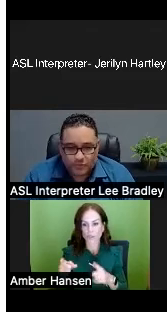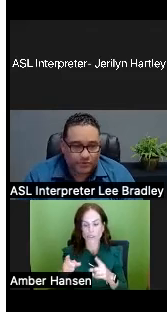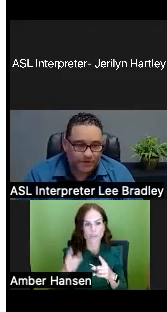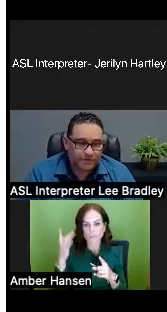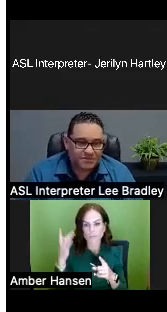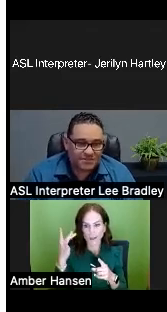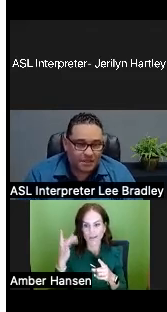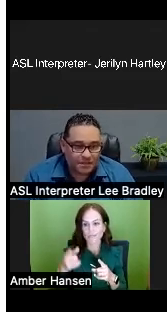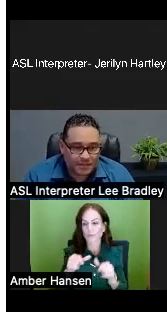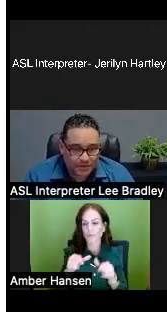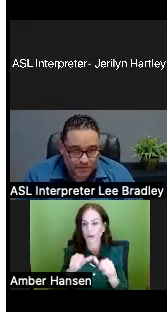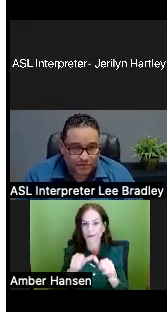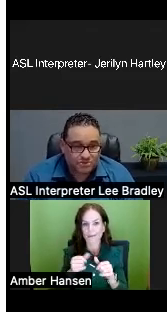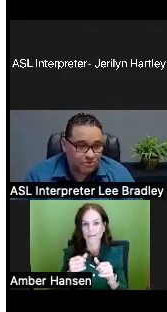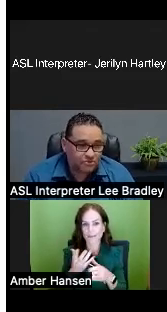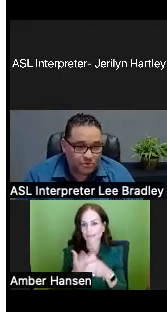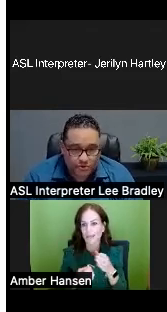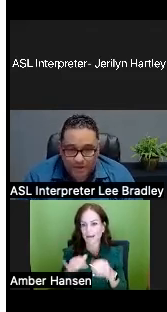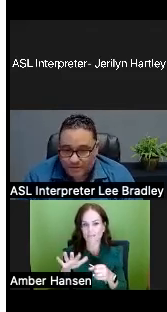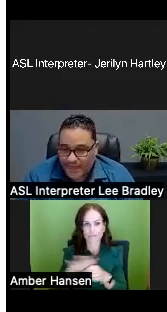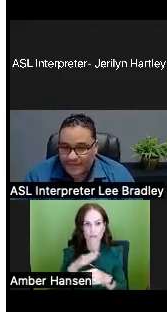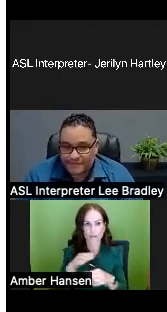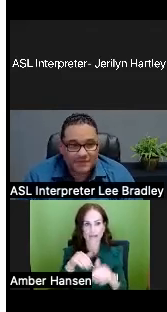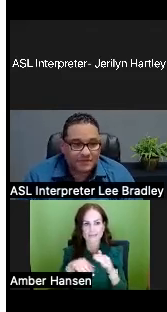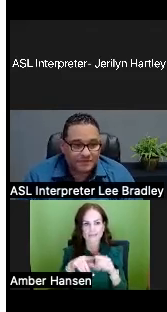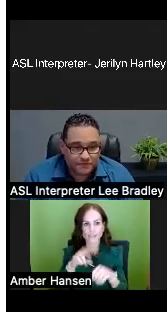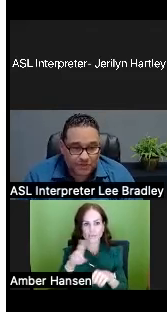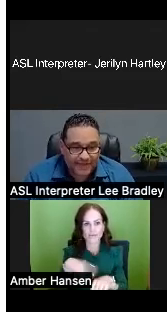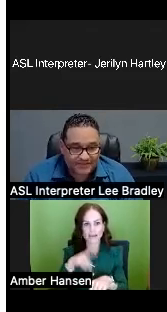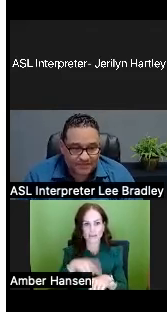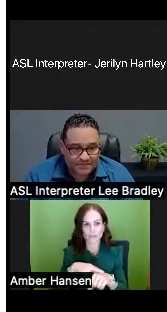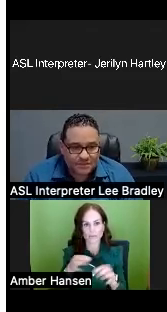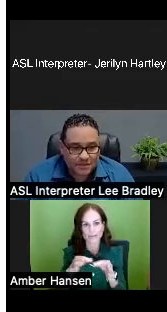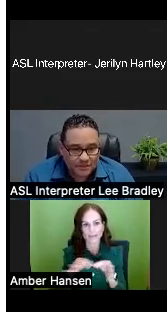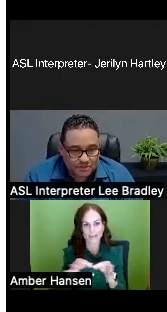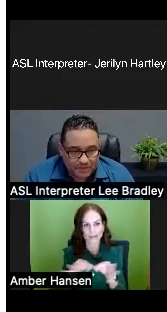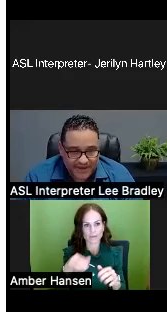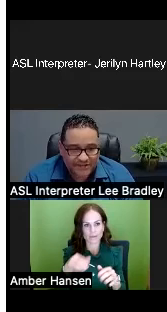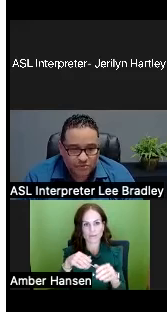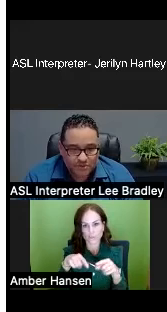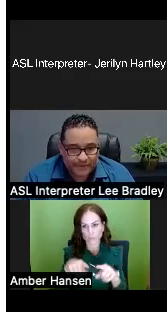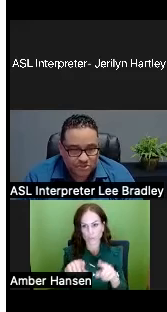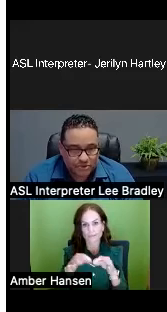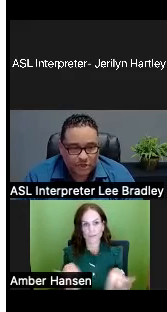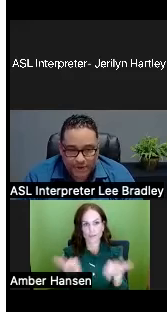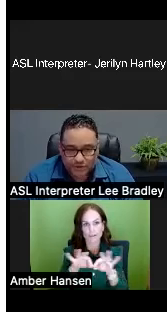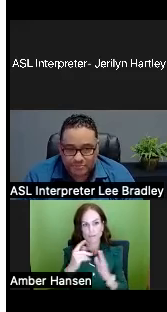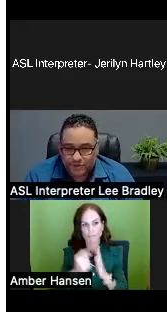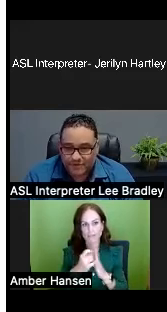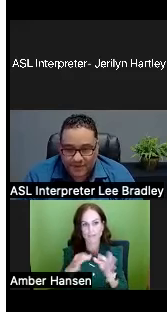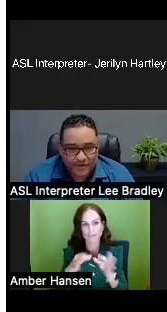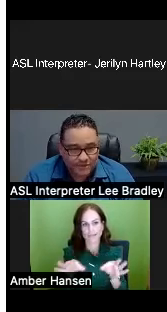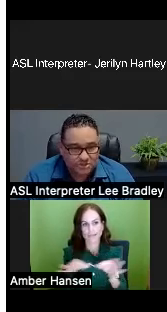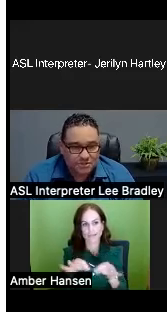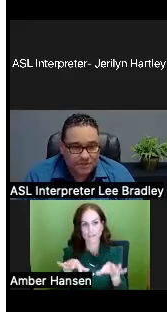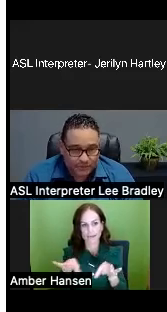And the quote here says, it occurs due to a chronic lack of full access to a natural language during the critical period